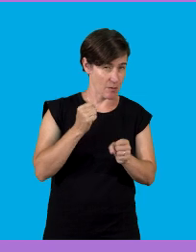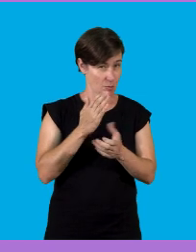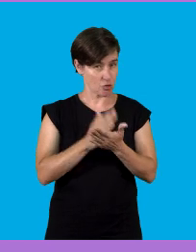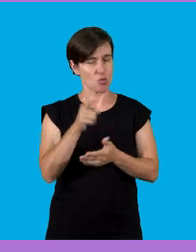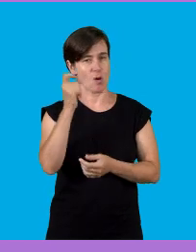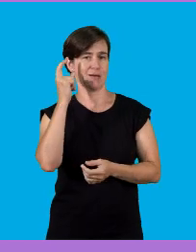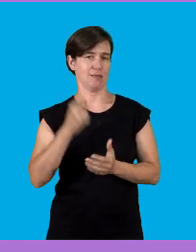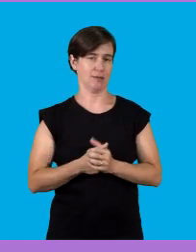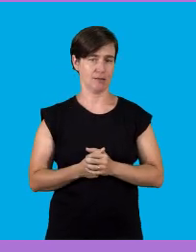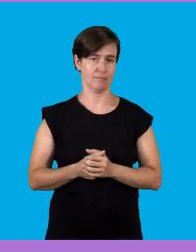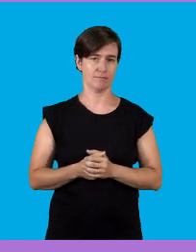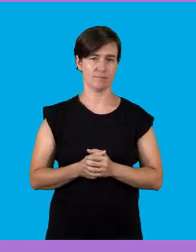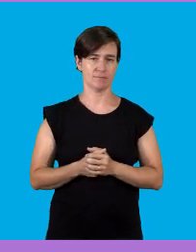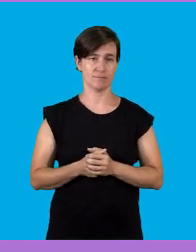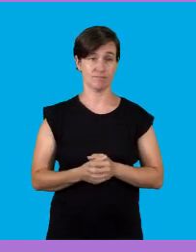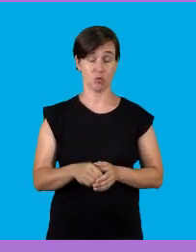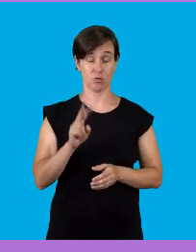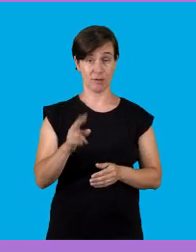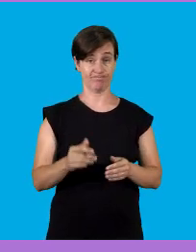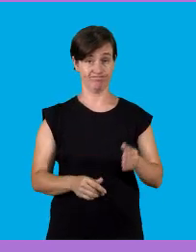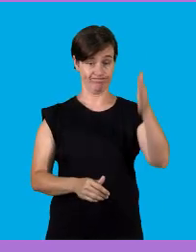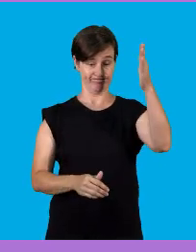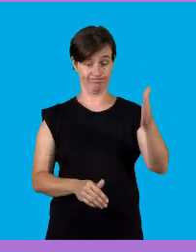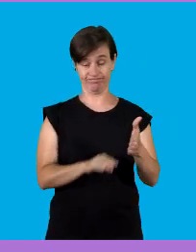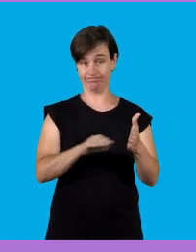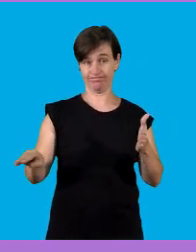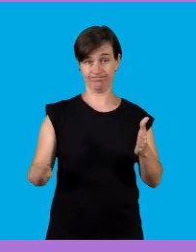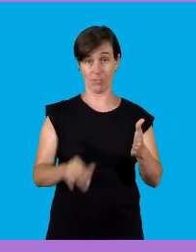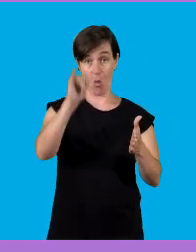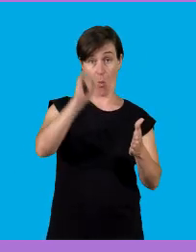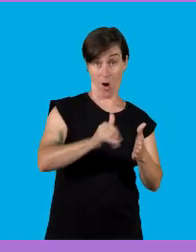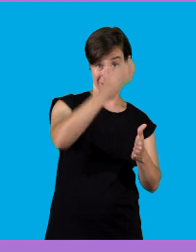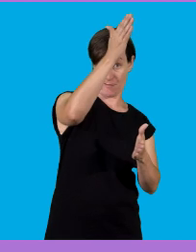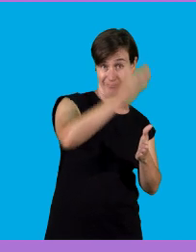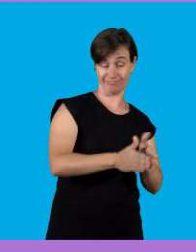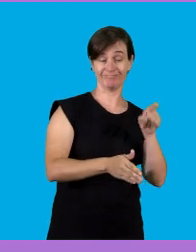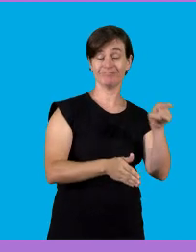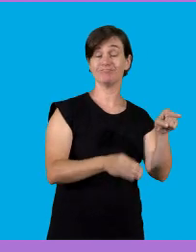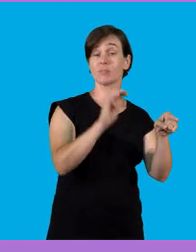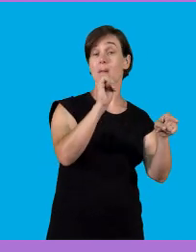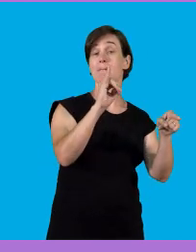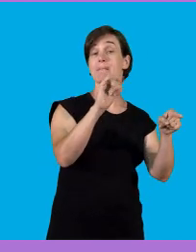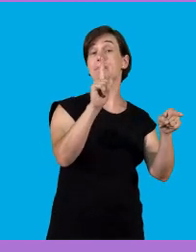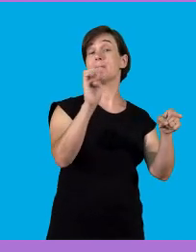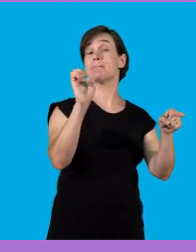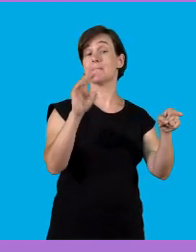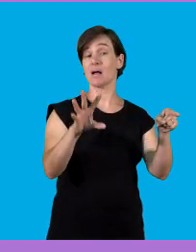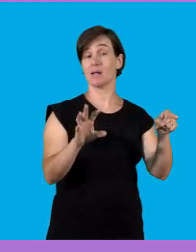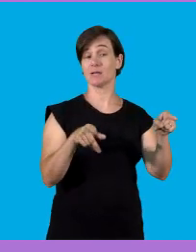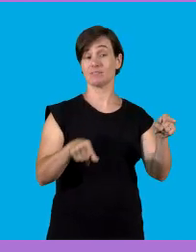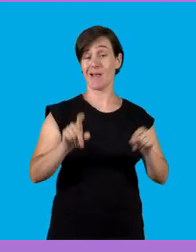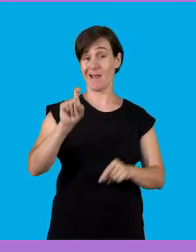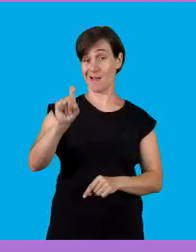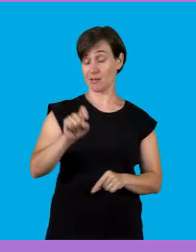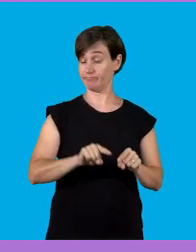here is our graphs, and what I see is on my y-axis I have miles, and here on my x-axis, my